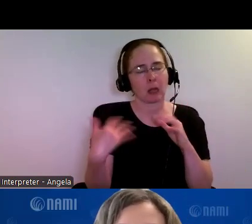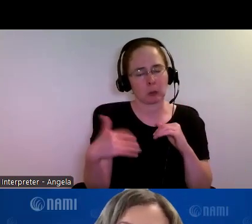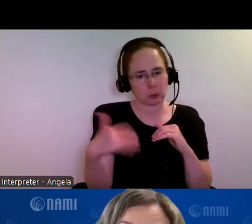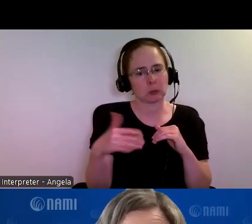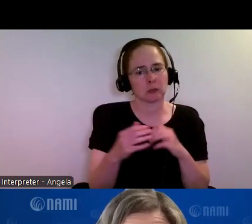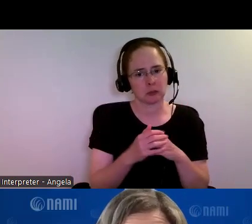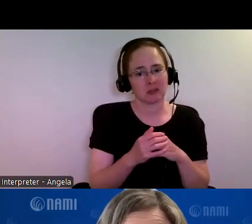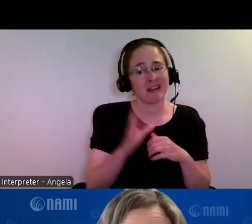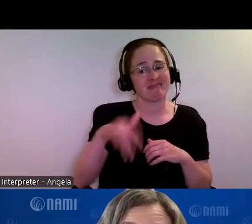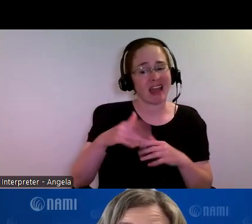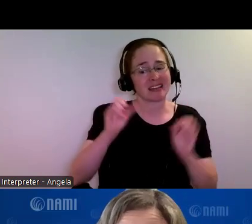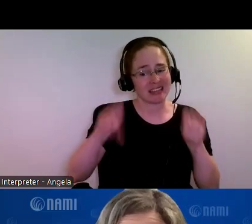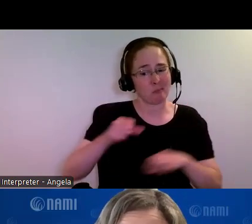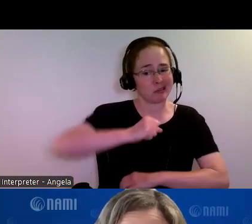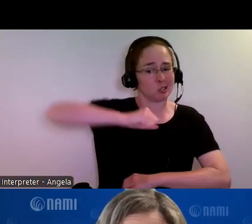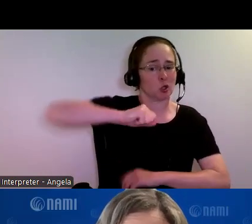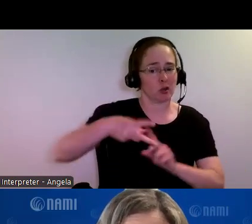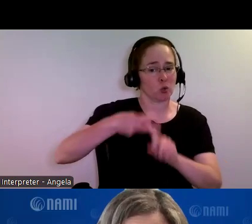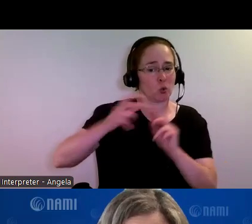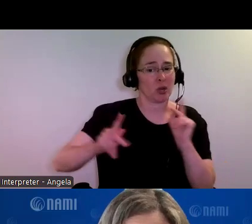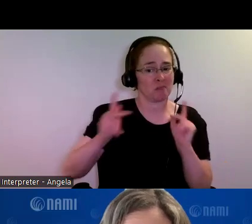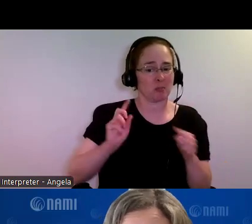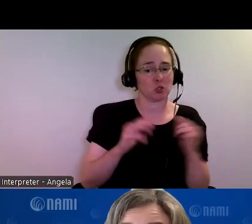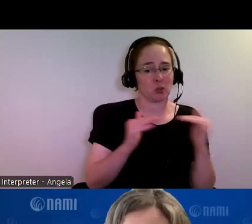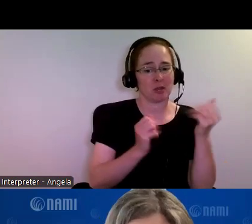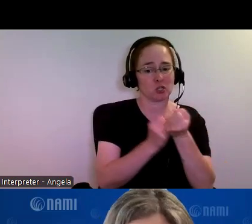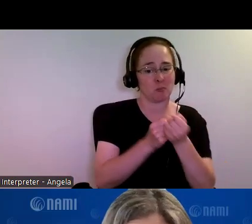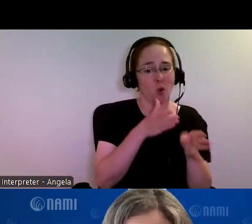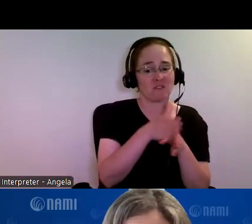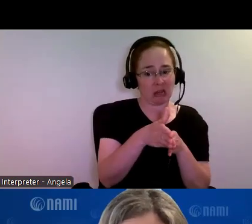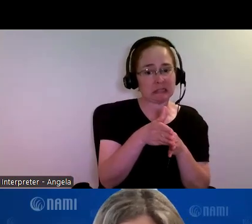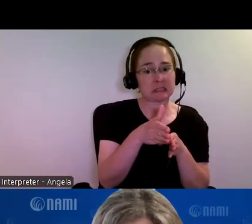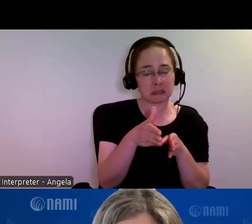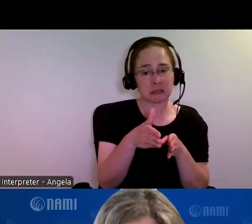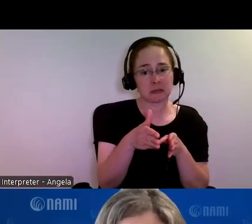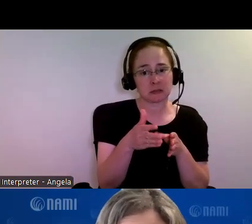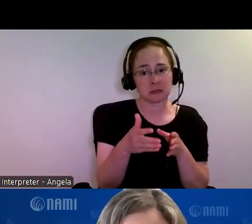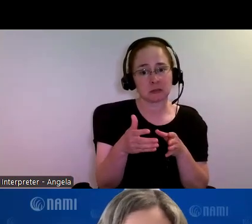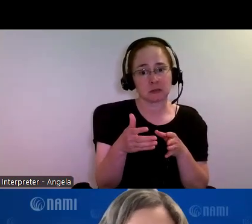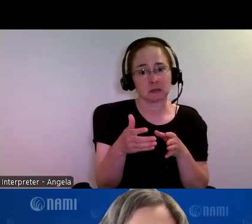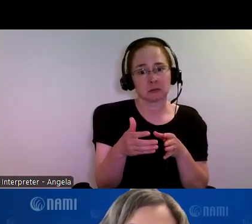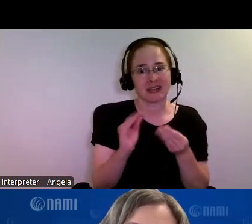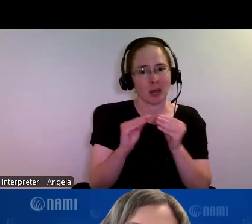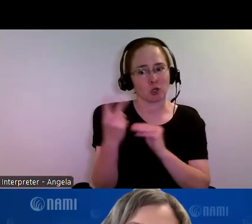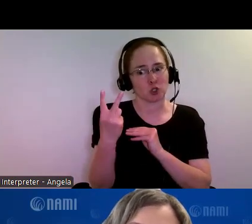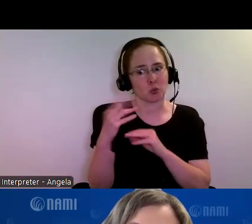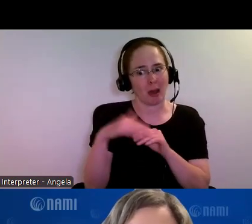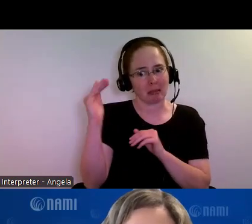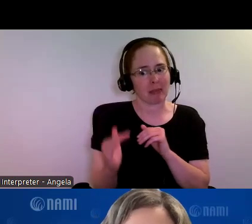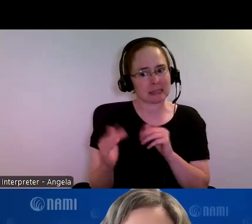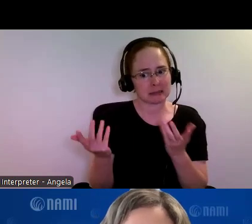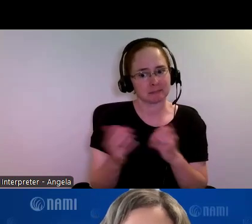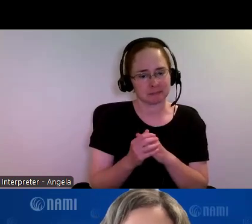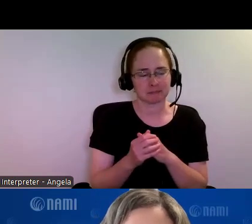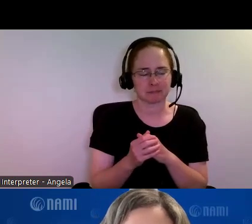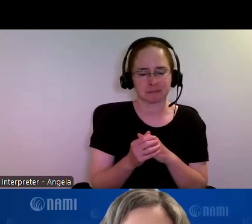both a deterrent to recruiting people to the peer support field, which is, I think, number 2 on this list.